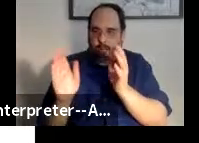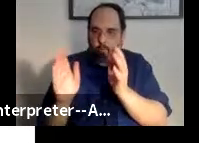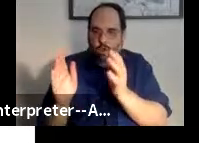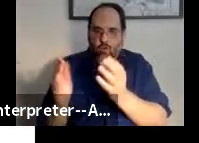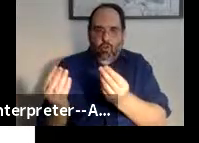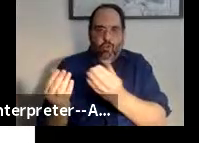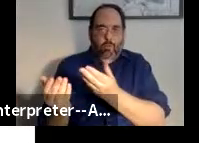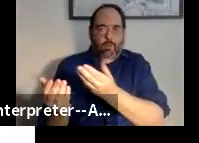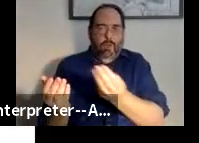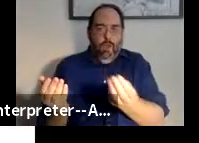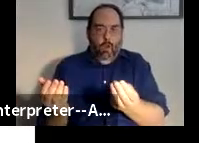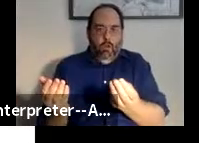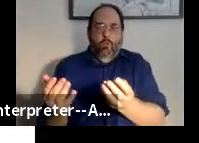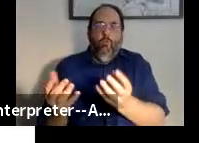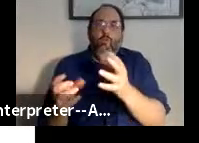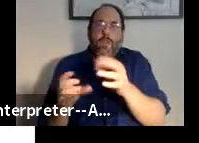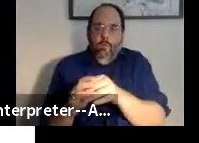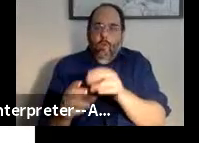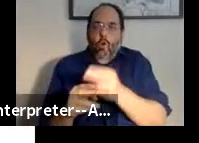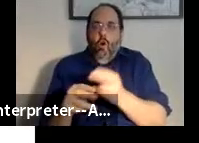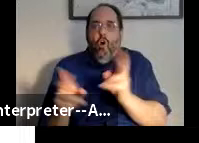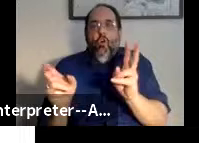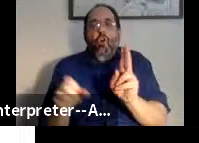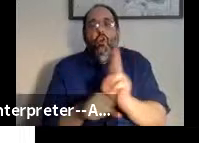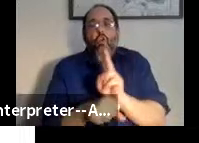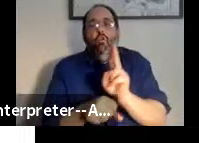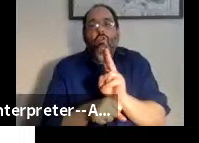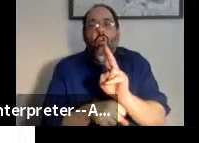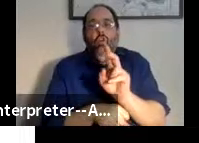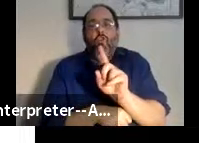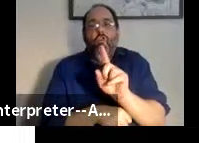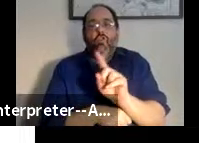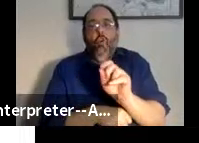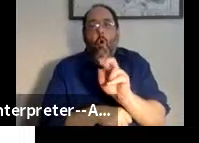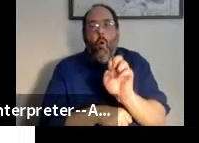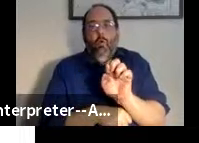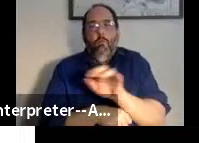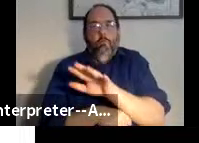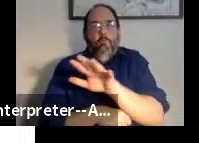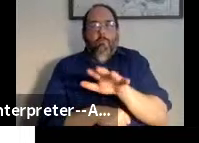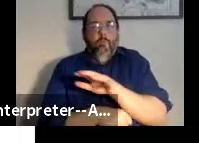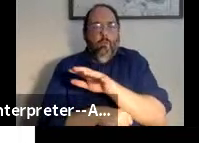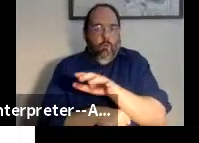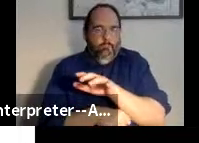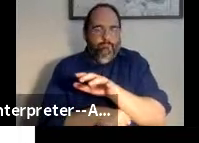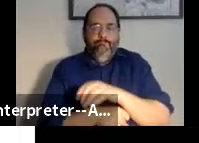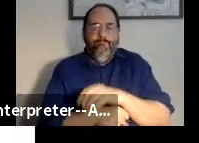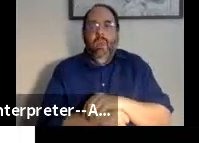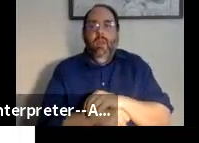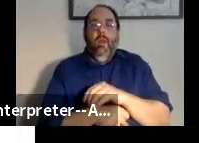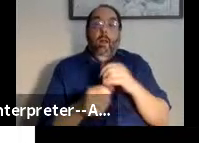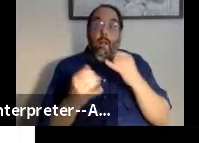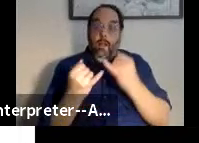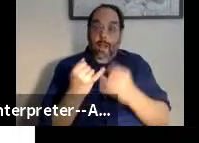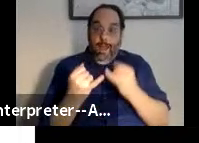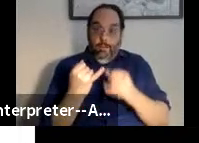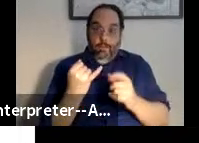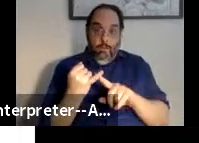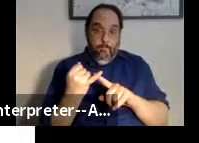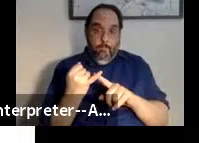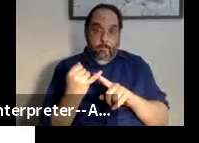surface materials within what we call the use zone of a playground equipment. And finally, we